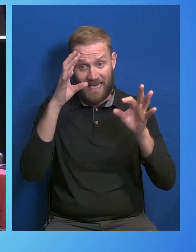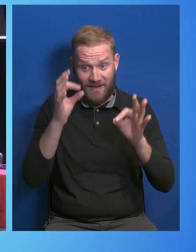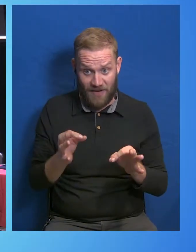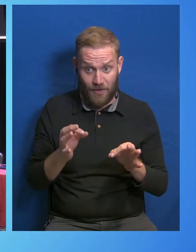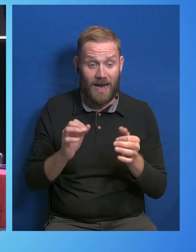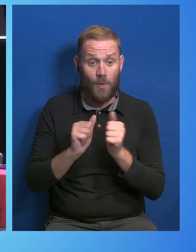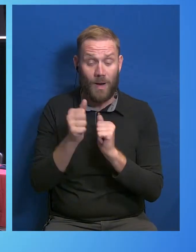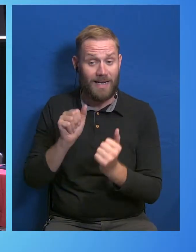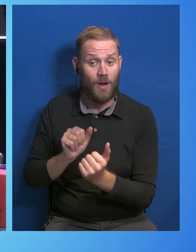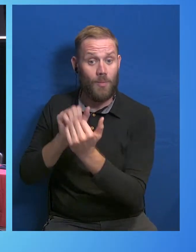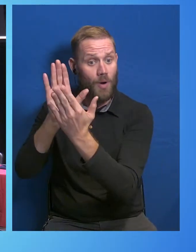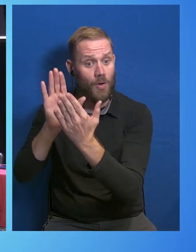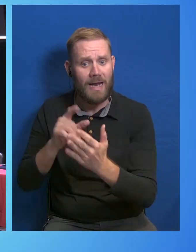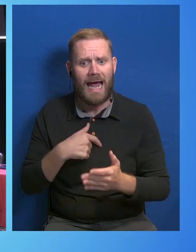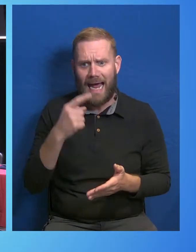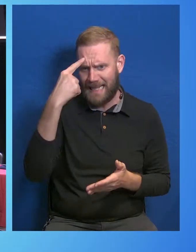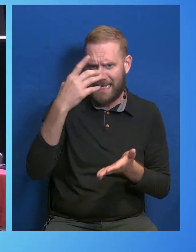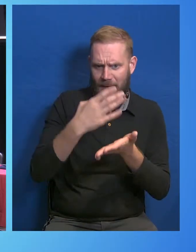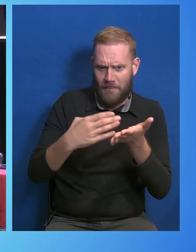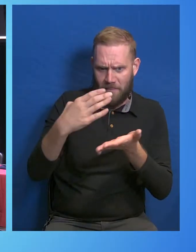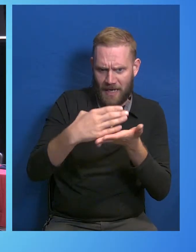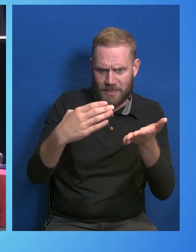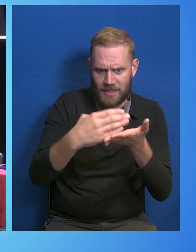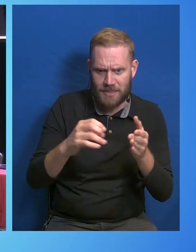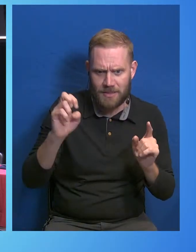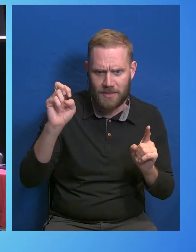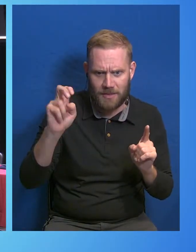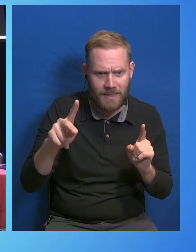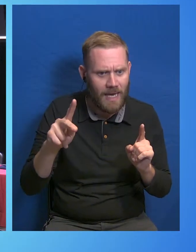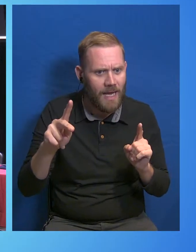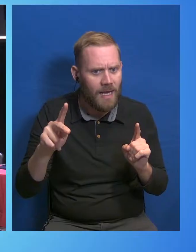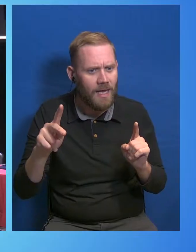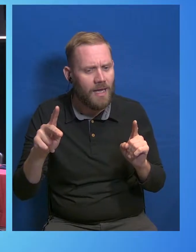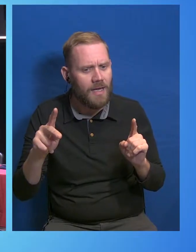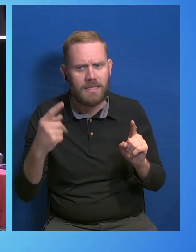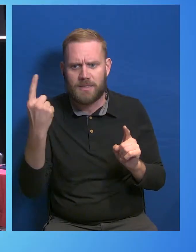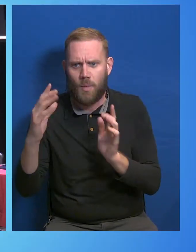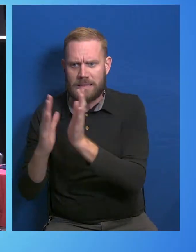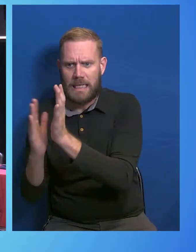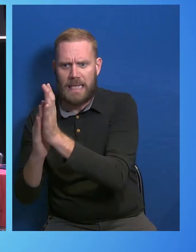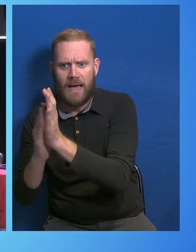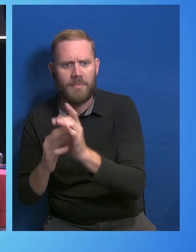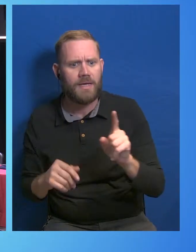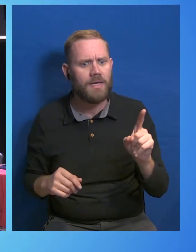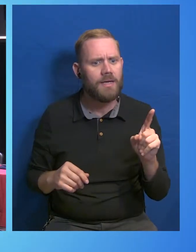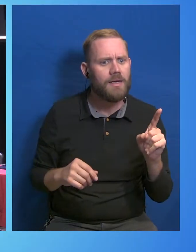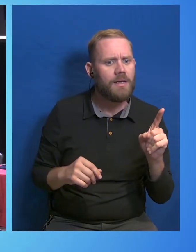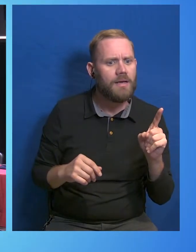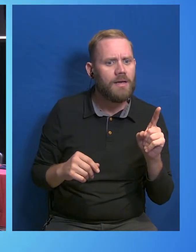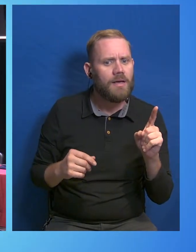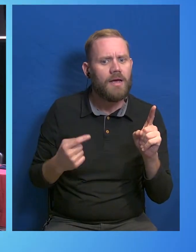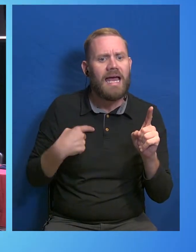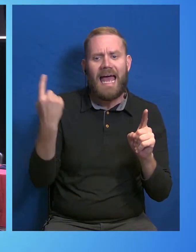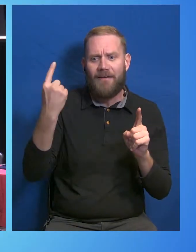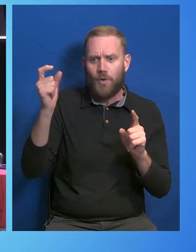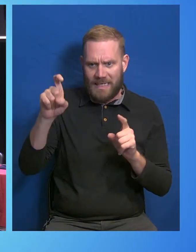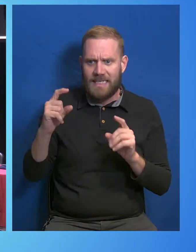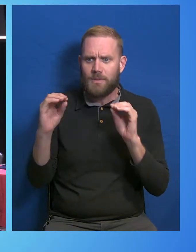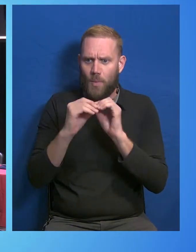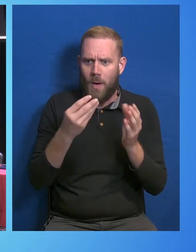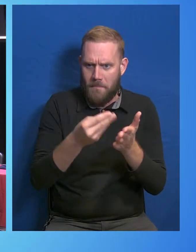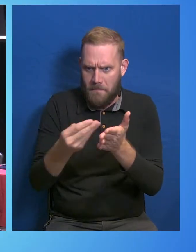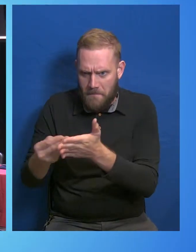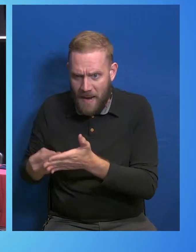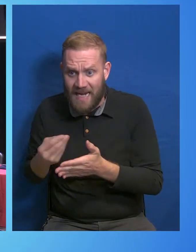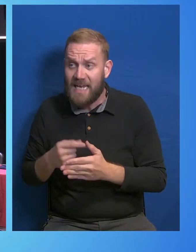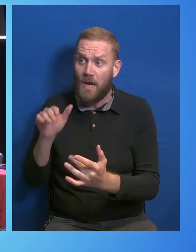And again, the budget's okay, but to hear, thank you, to hear us say we need more money, well, of course, everybody needs more money. And everybody that